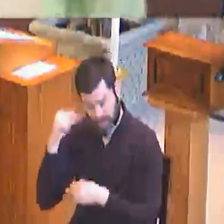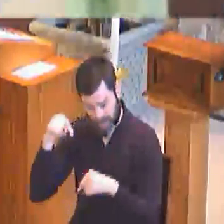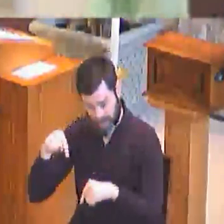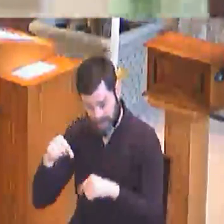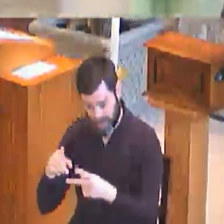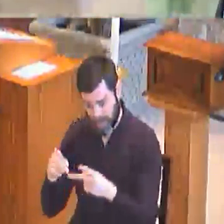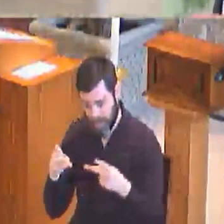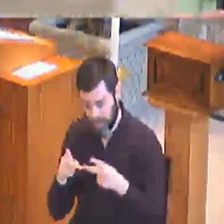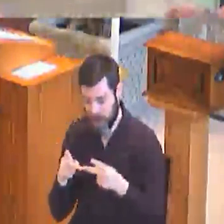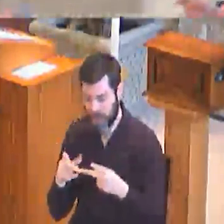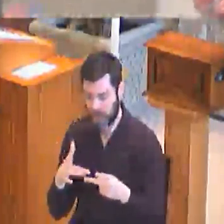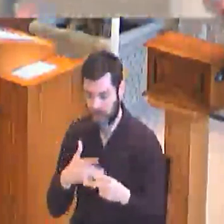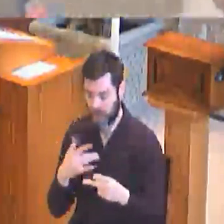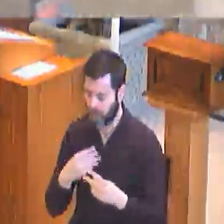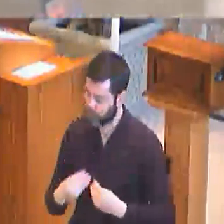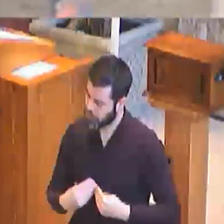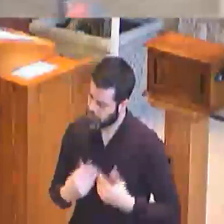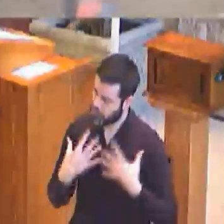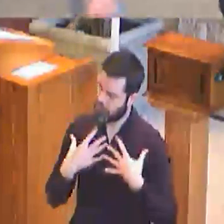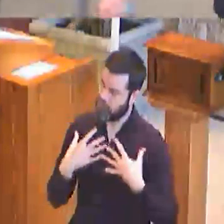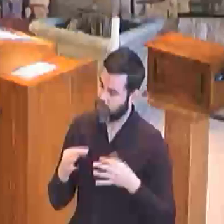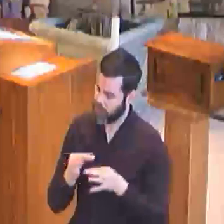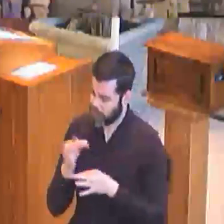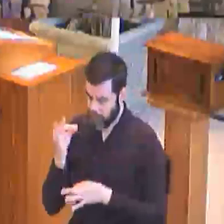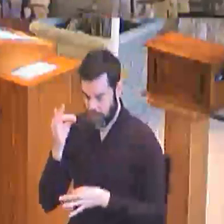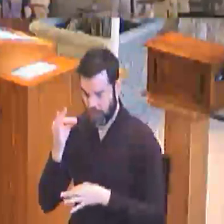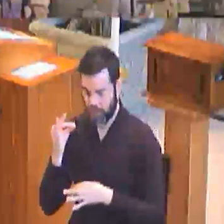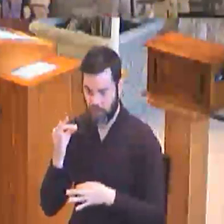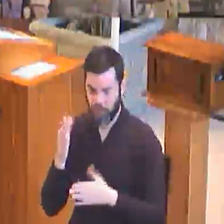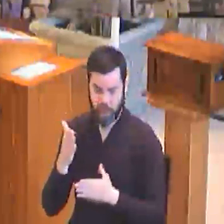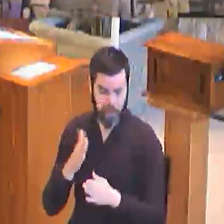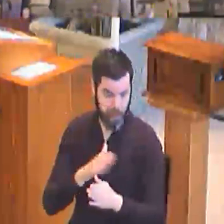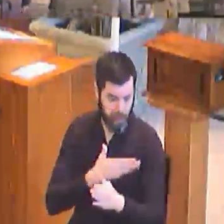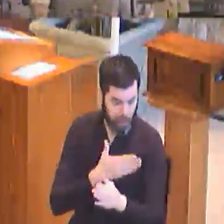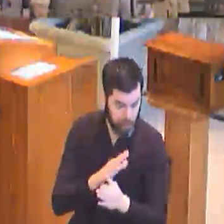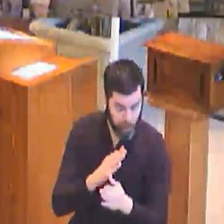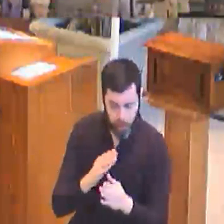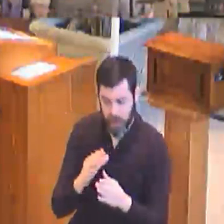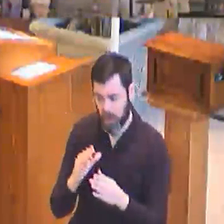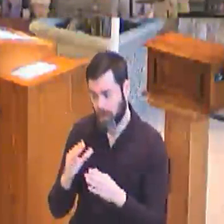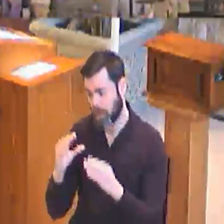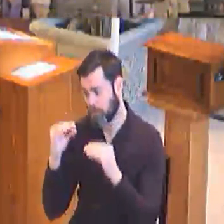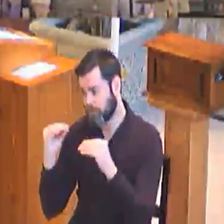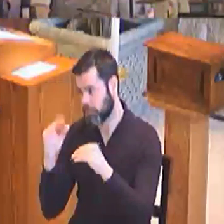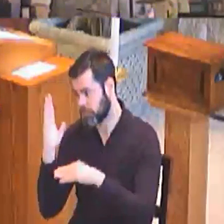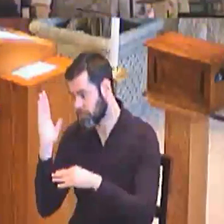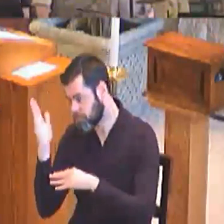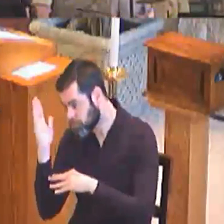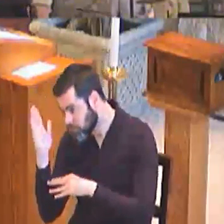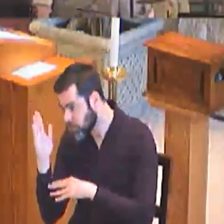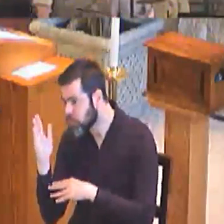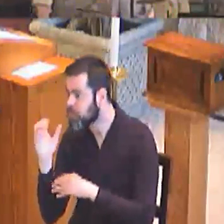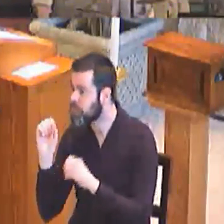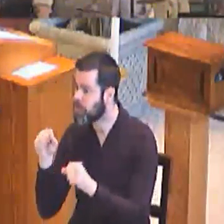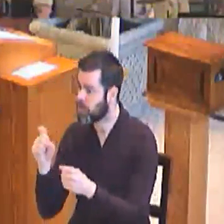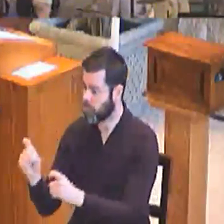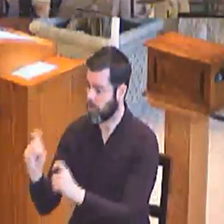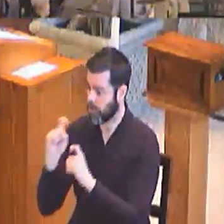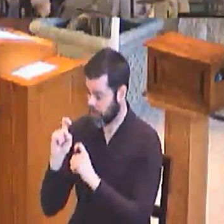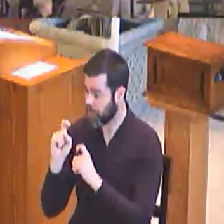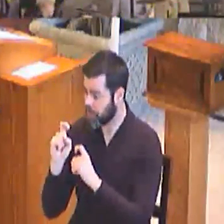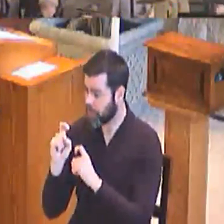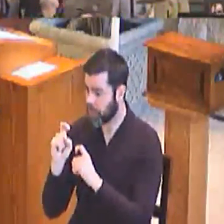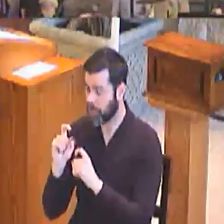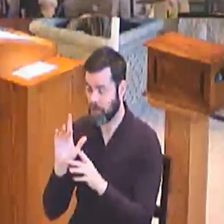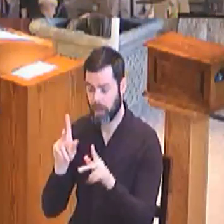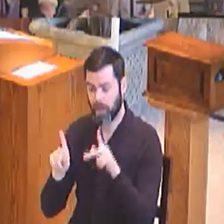you've been spiritually fed in any way through the music, the meditation, the lesson, we invite you to make a gift to Unity Minneapolis. Those of you that